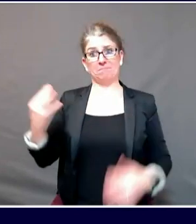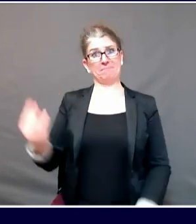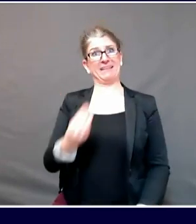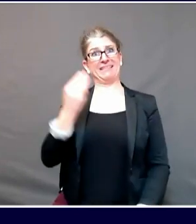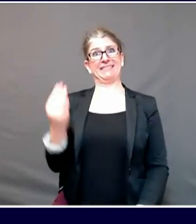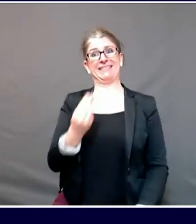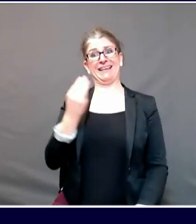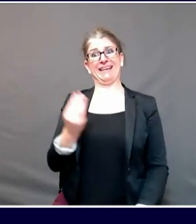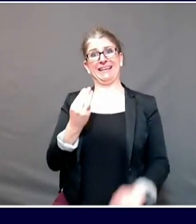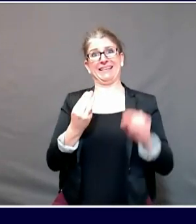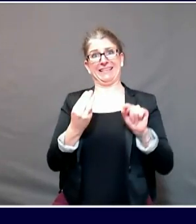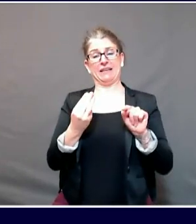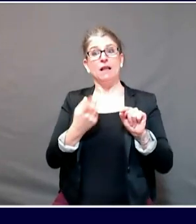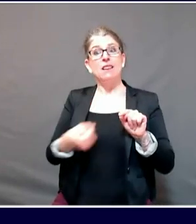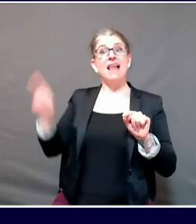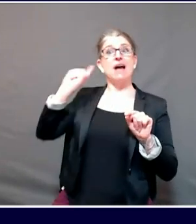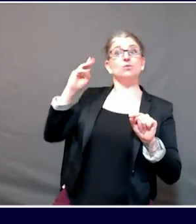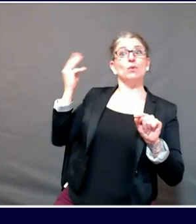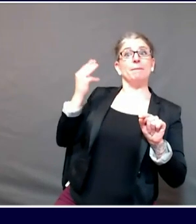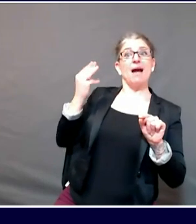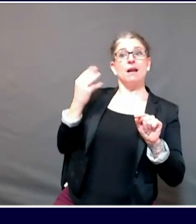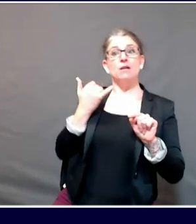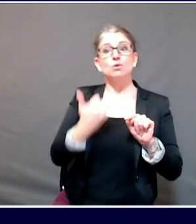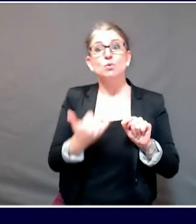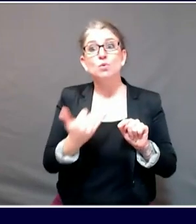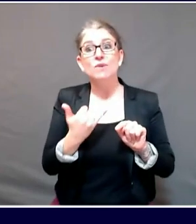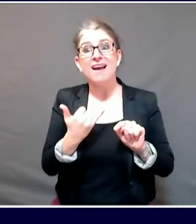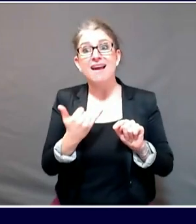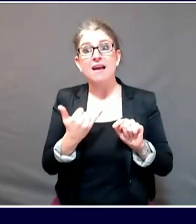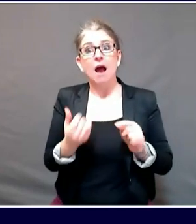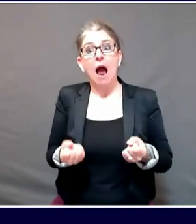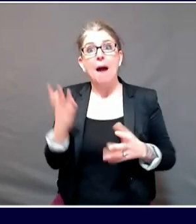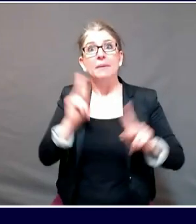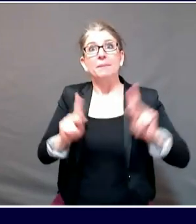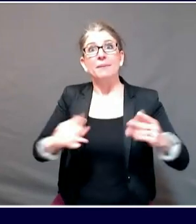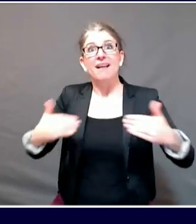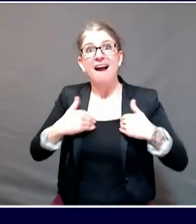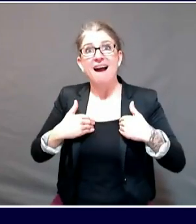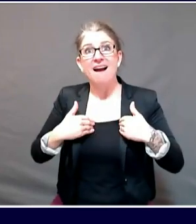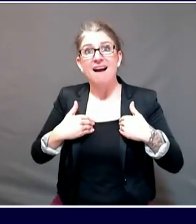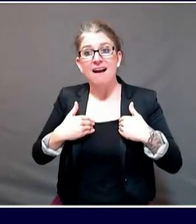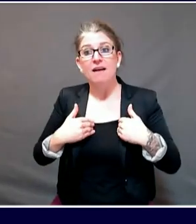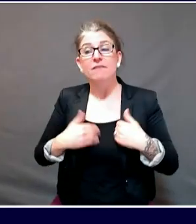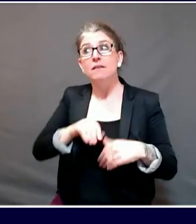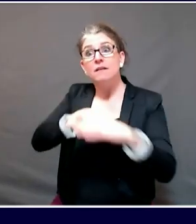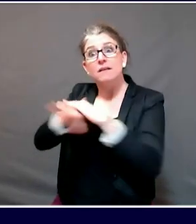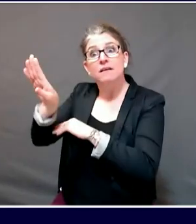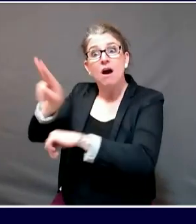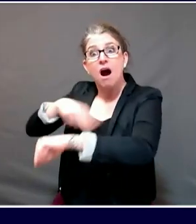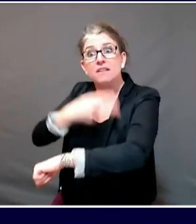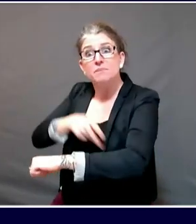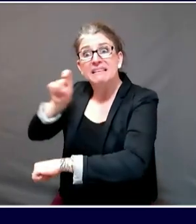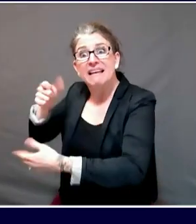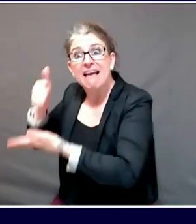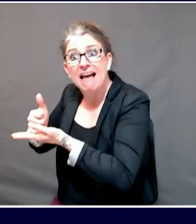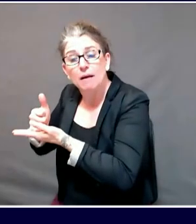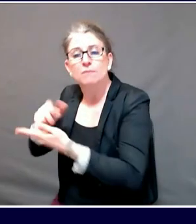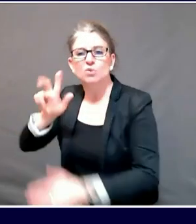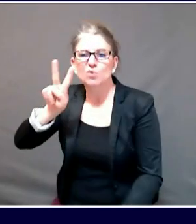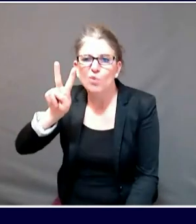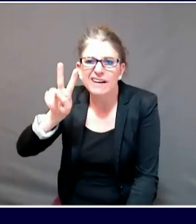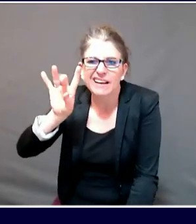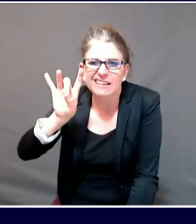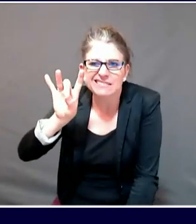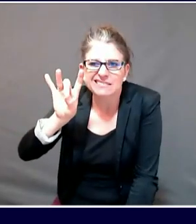you. I'll mention just a few of them. The first is at the Bonnie Eagle School, where we are aware of